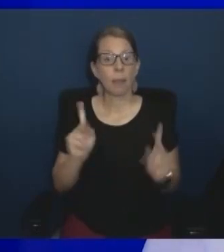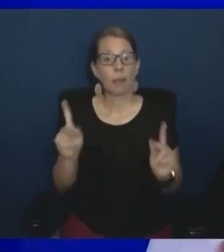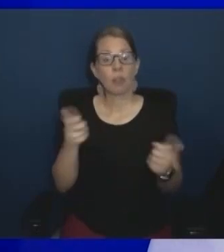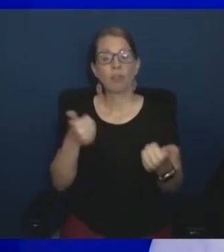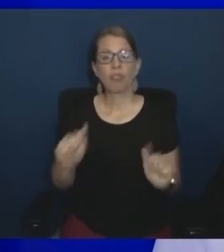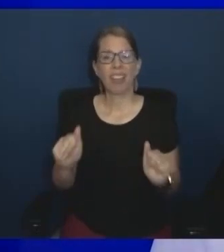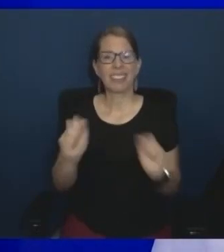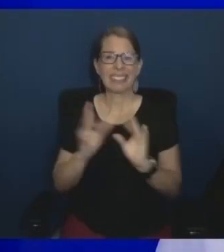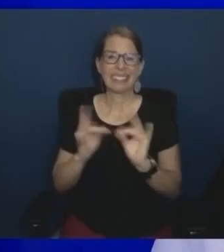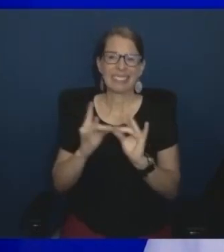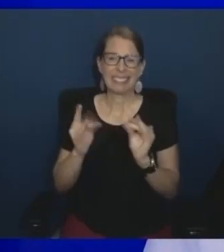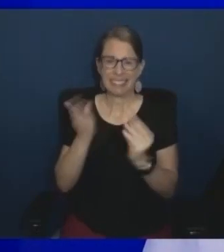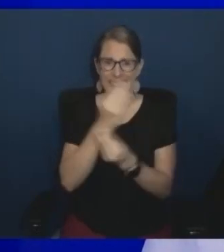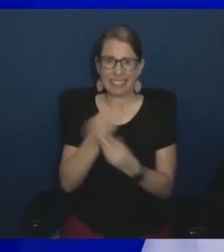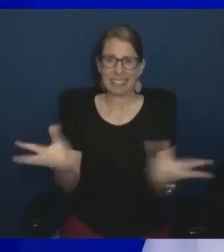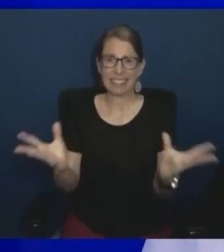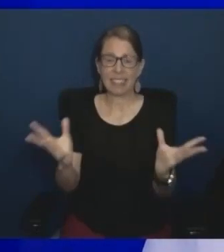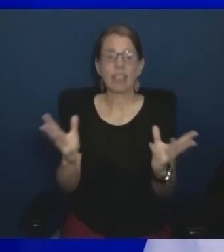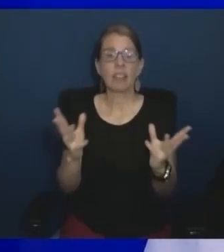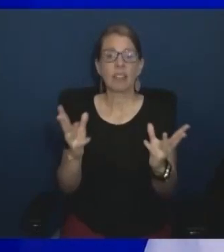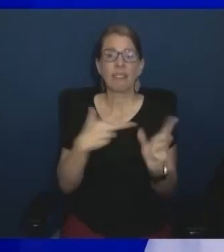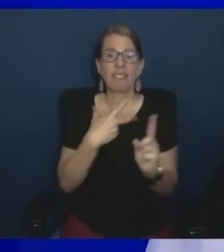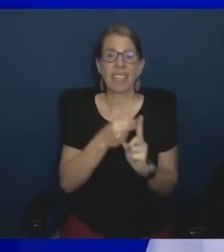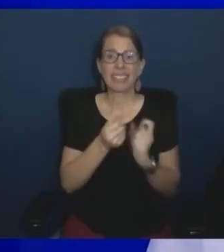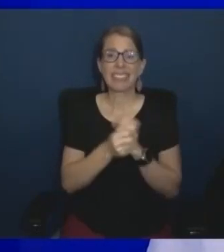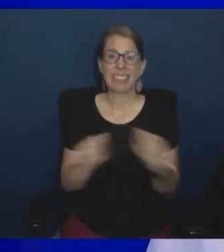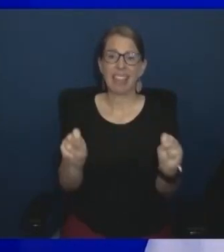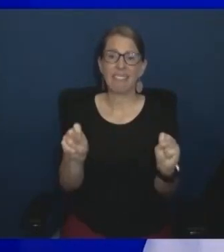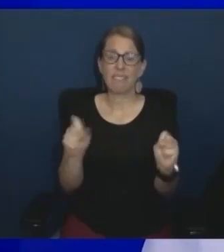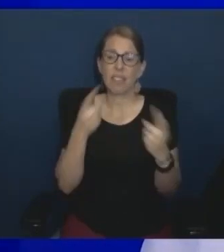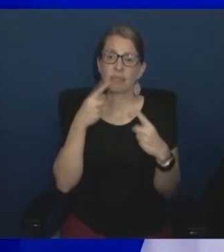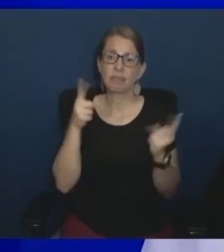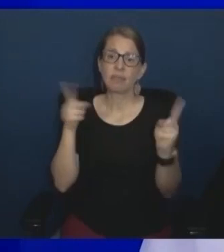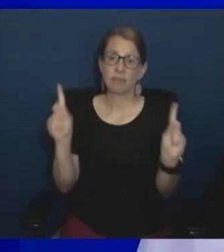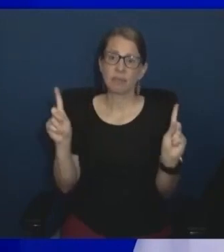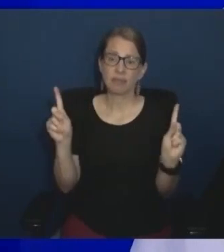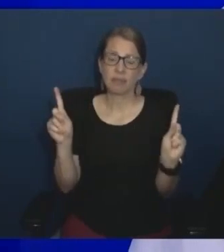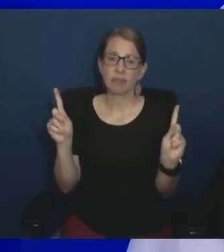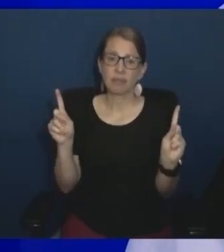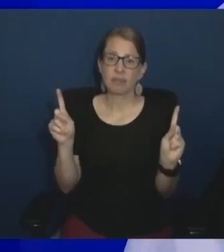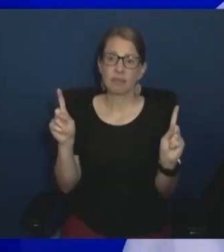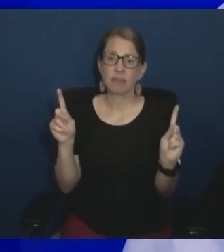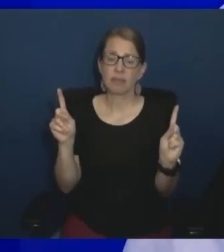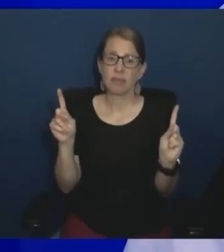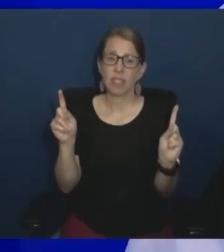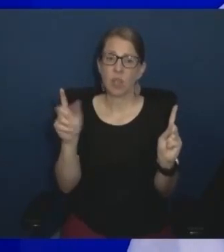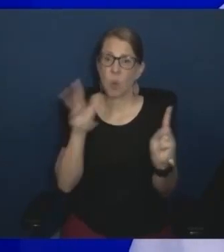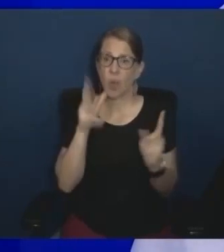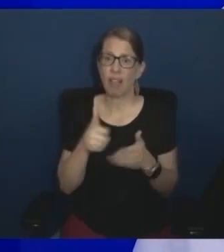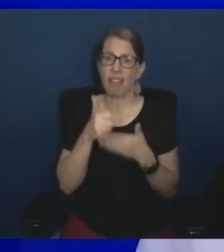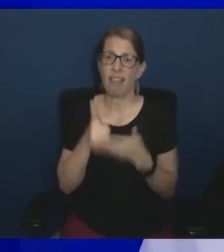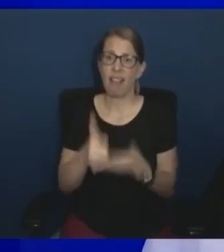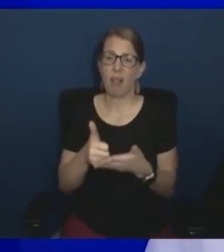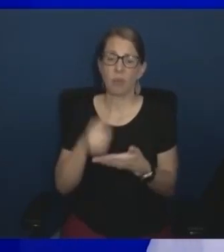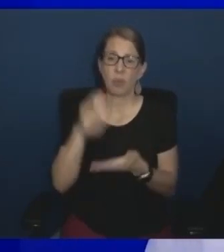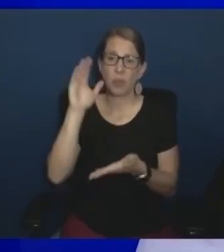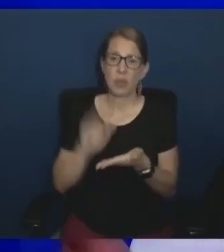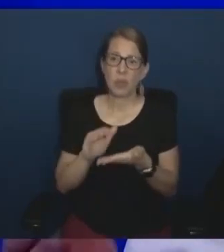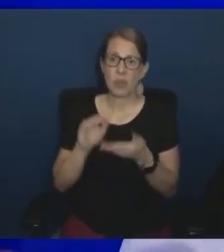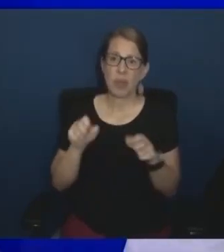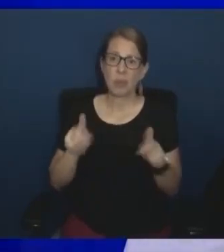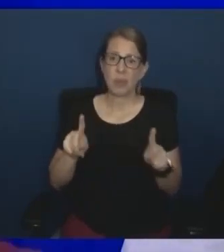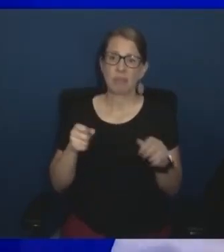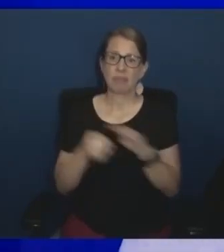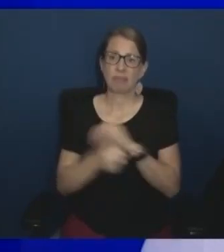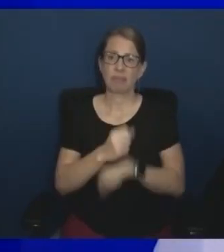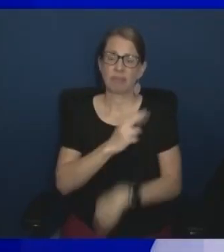these vaccines are safe. They are efficacious. They will significantly reduce your chance of coming here and having to go on the vent and